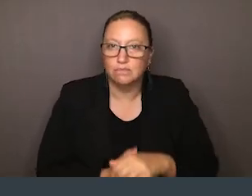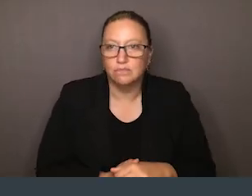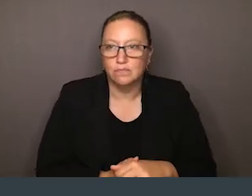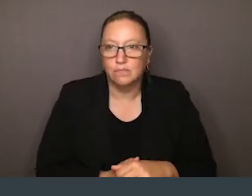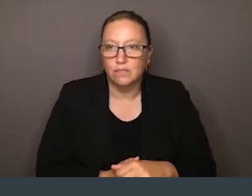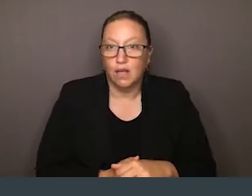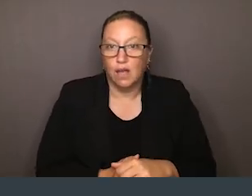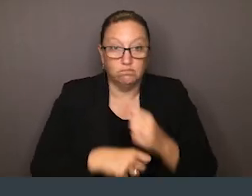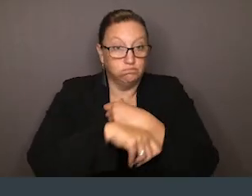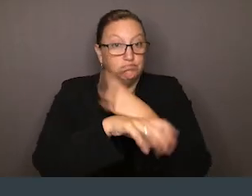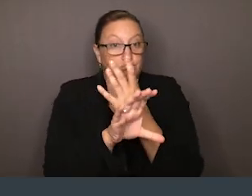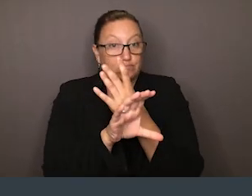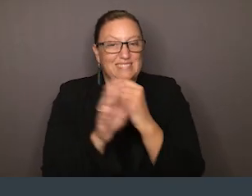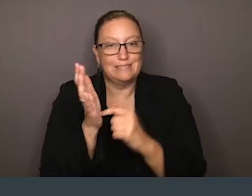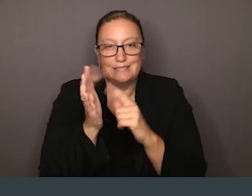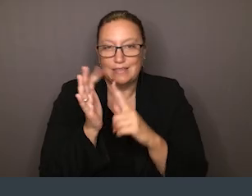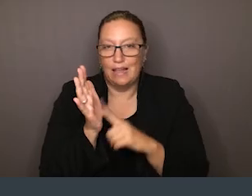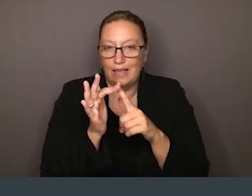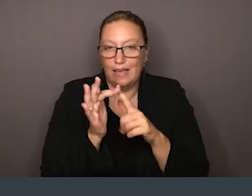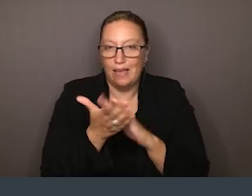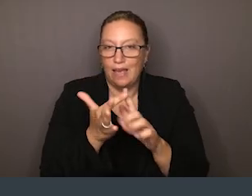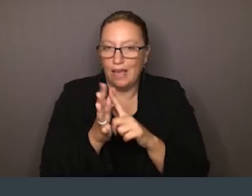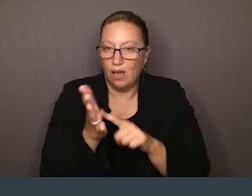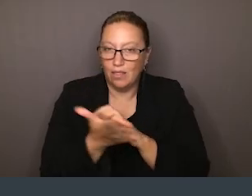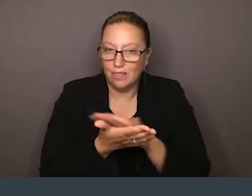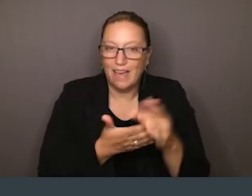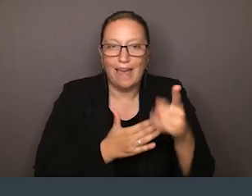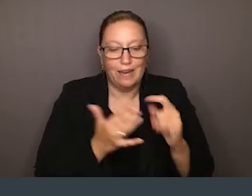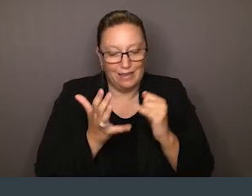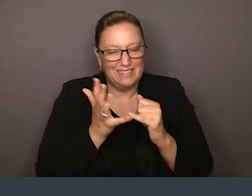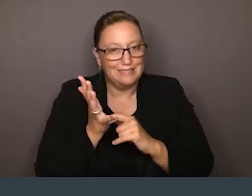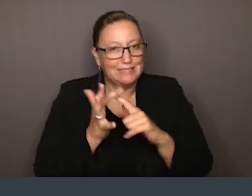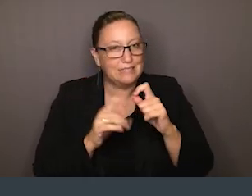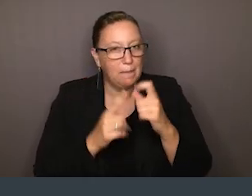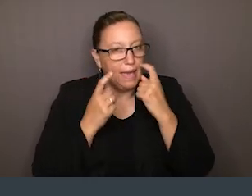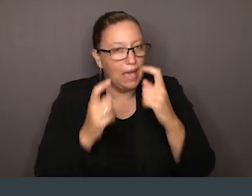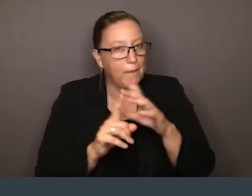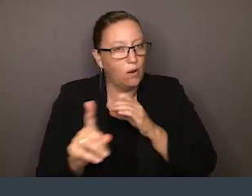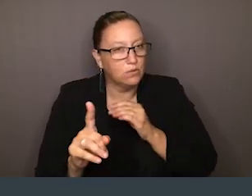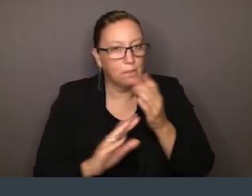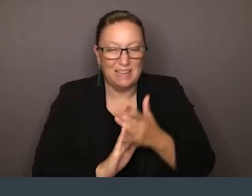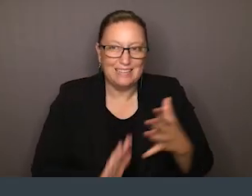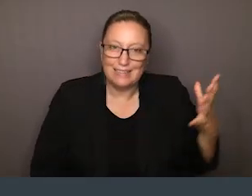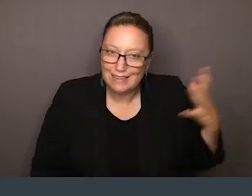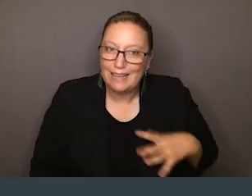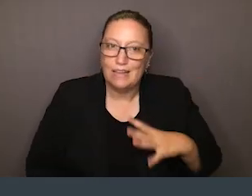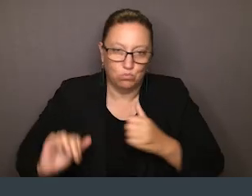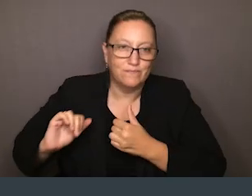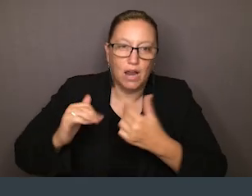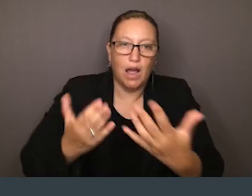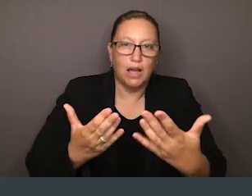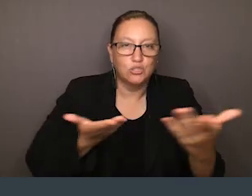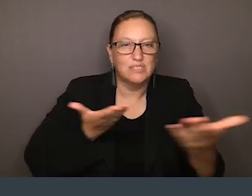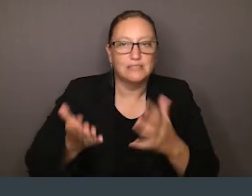Expanding things like telehealth and step care models so that services are more accessible and available where people need them,